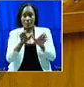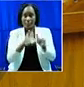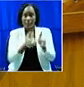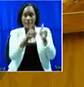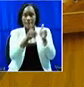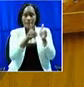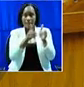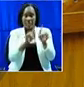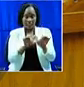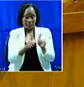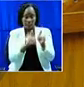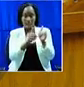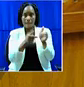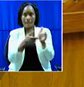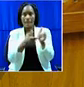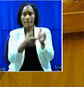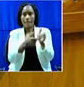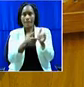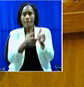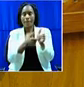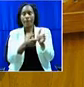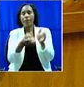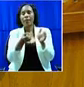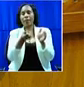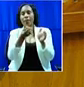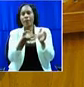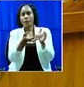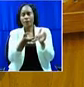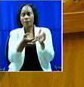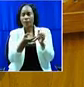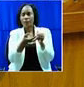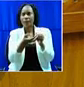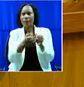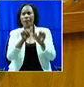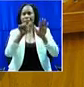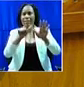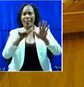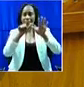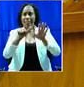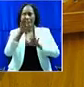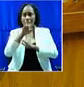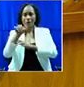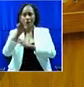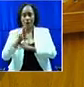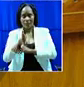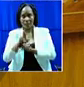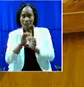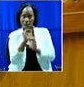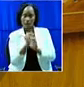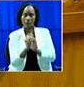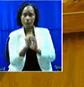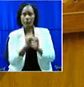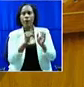This scheme has thus far provided 16 billion rand in low interest rates loan to